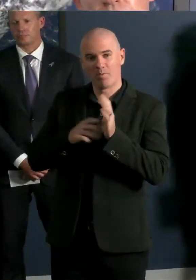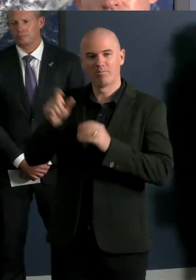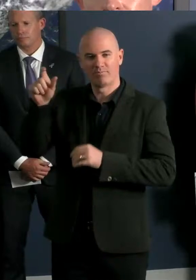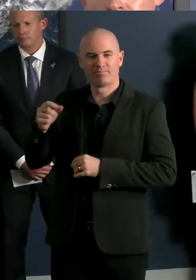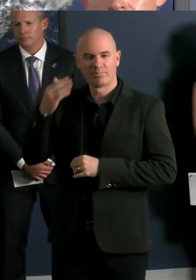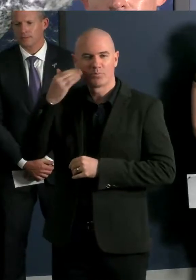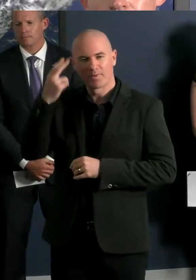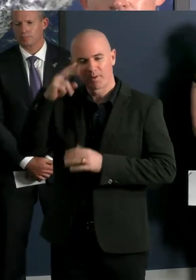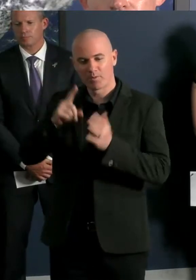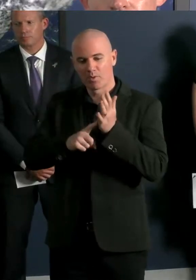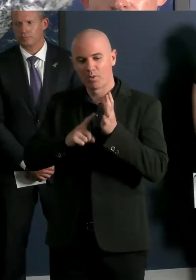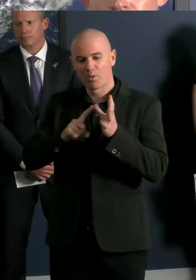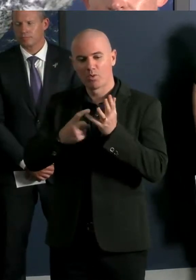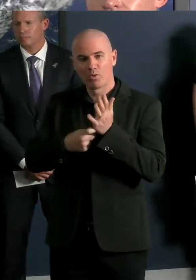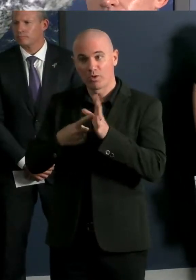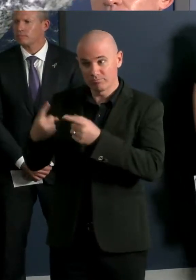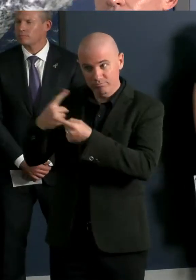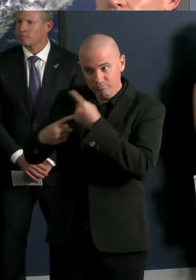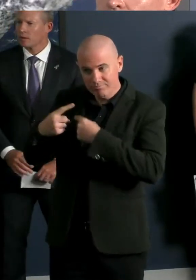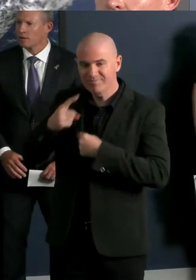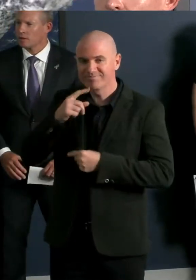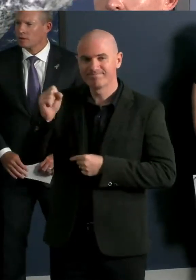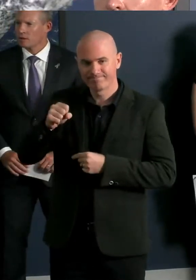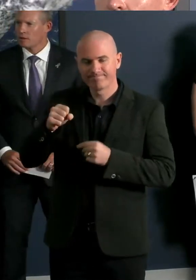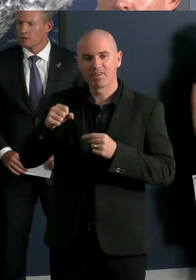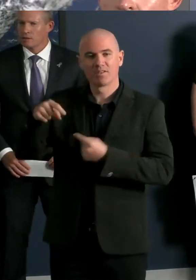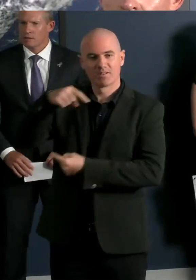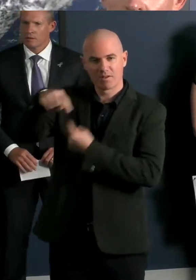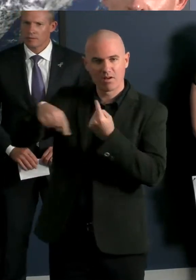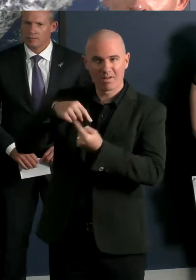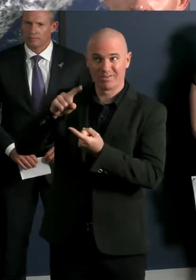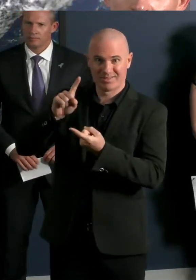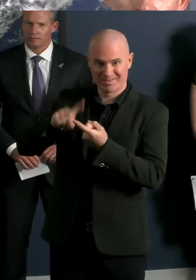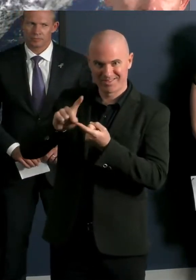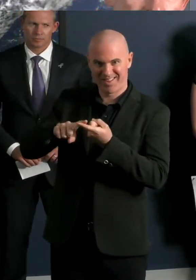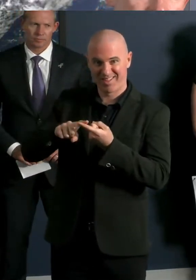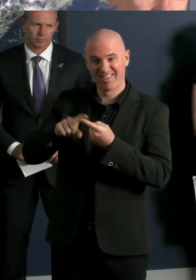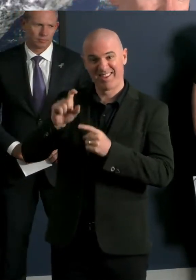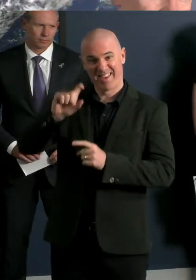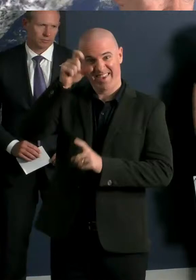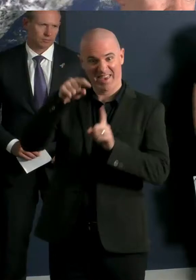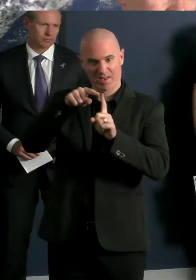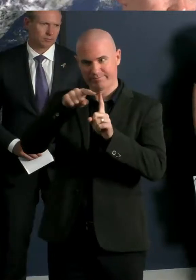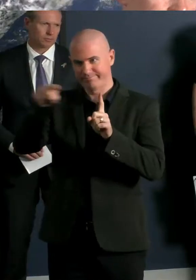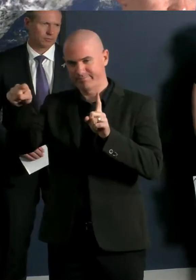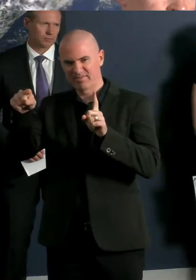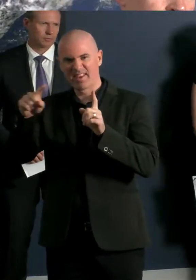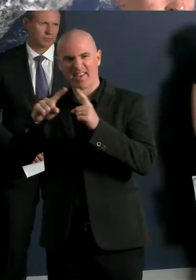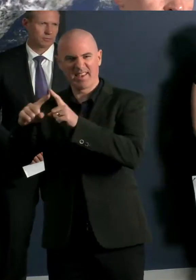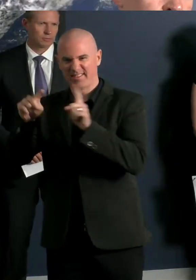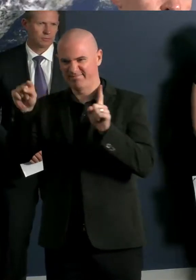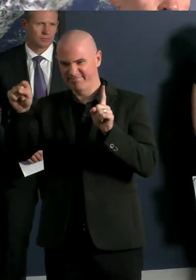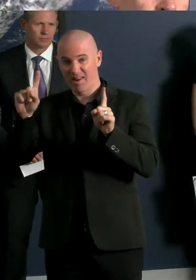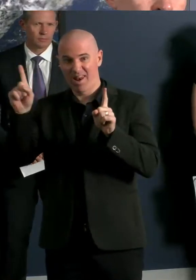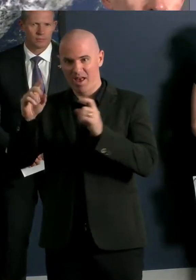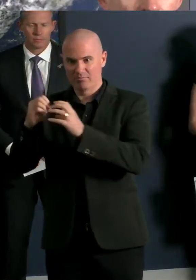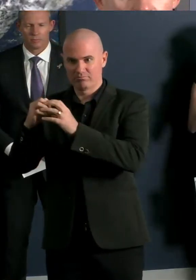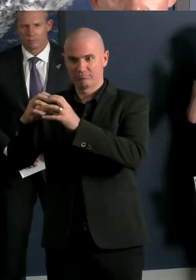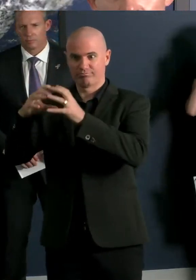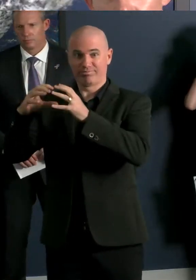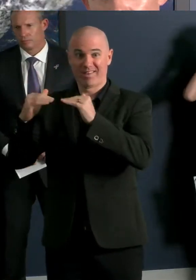Bureau. Tropical Cyclone Jasper remains a few hundred kilometres east of Cairns. It's now been upgraded to a Category 2